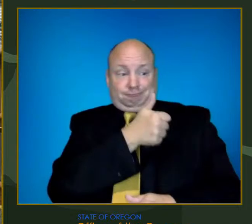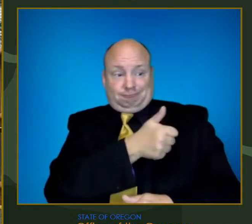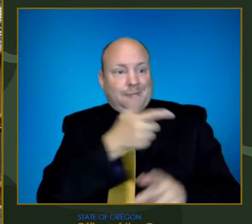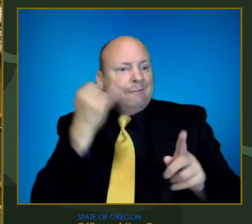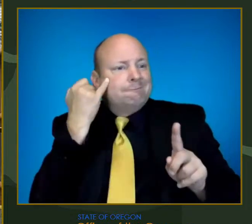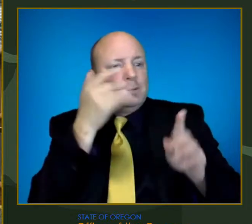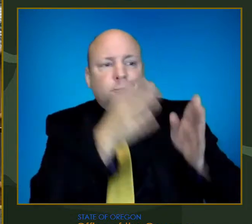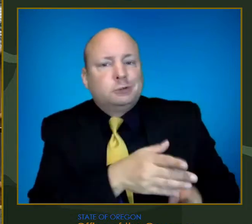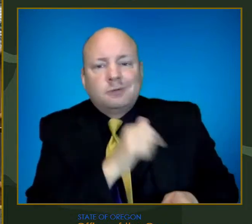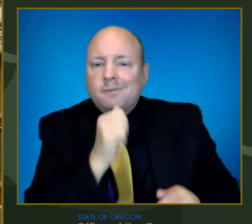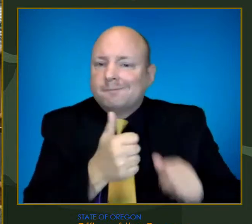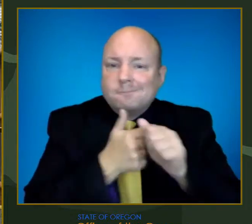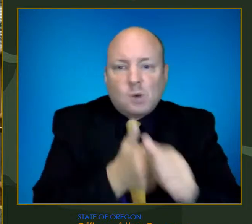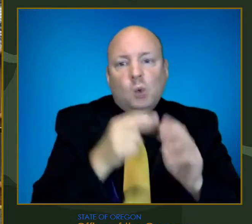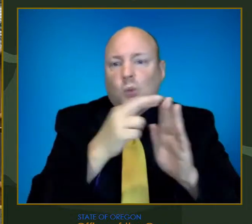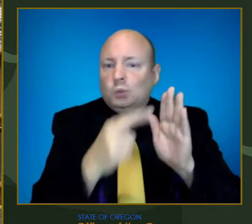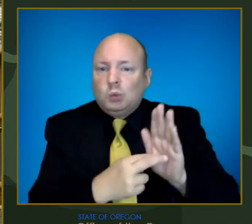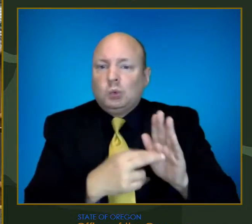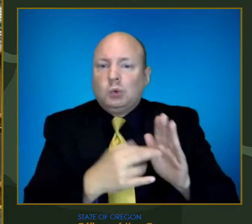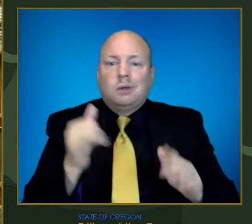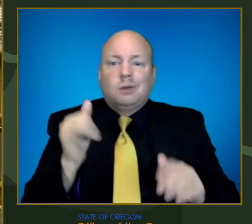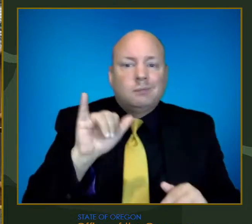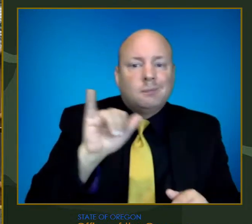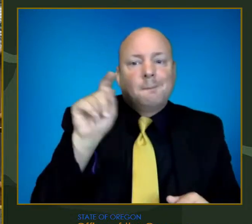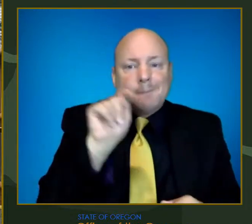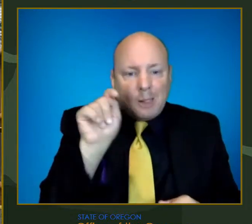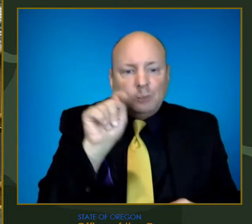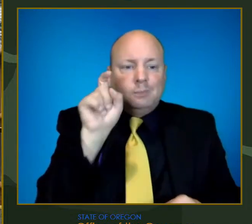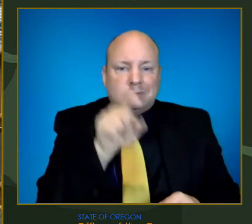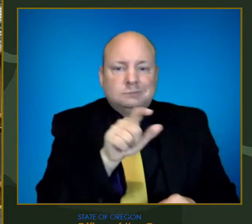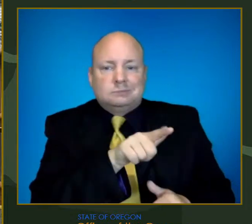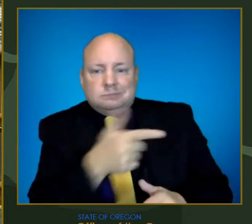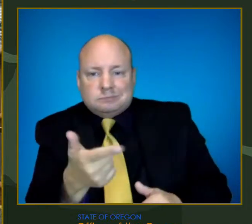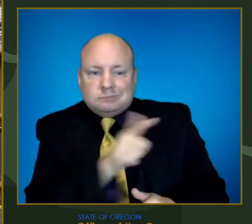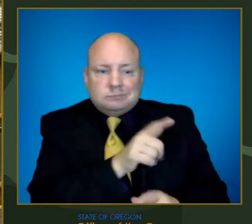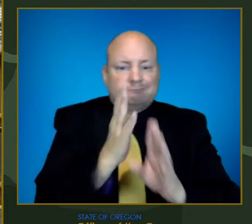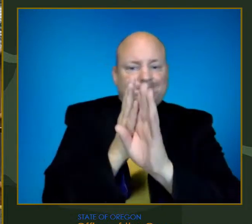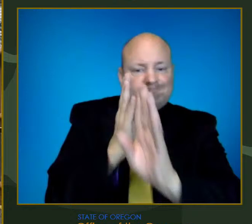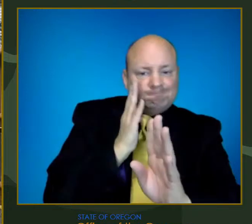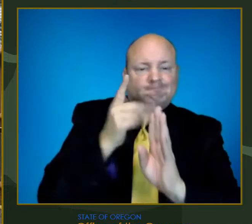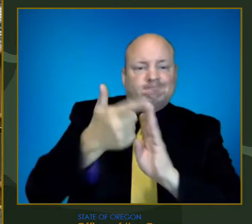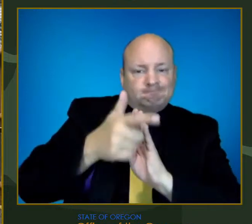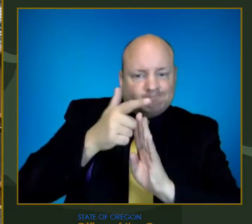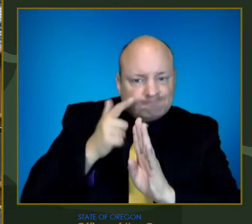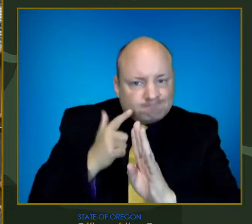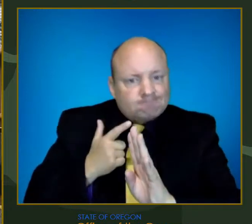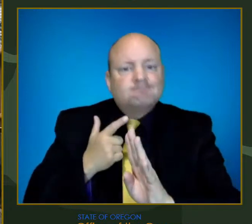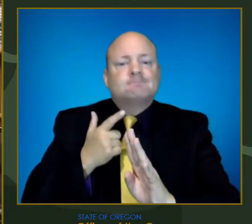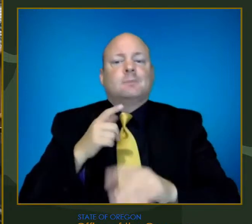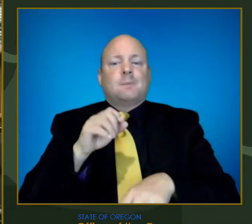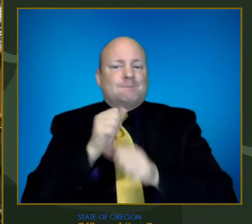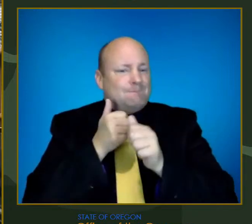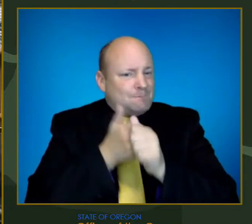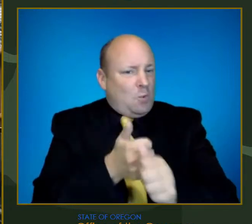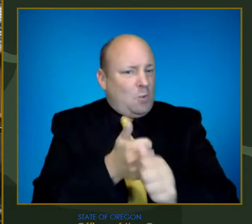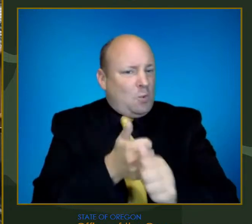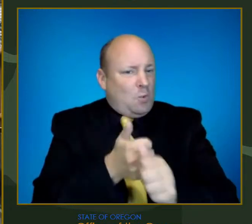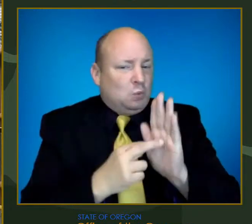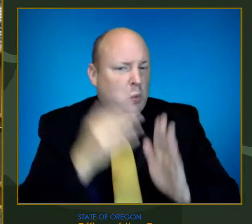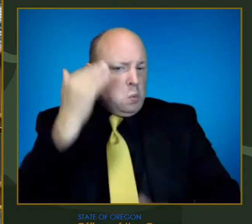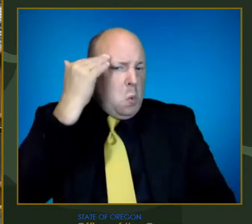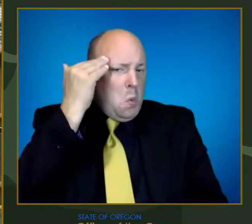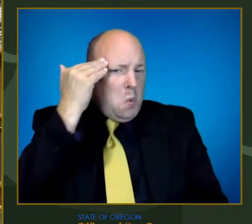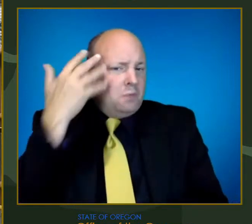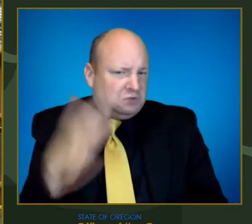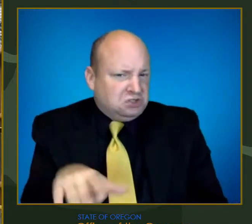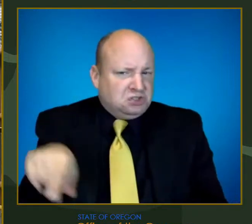to go to the restroom. We walk in lines. Now you see our students using superhero arms to walk in lines, so